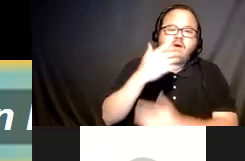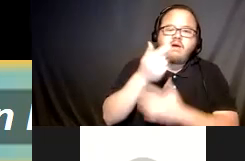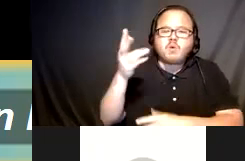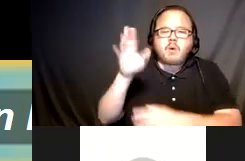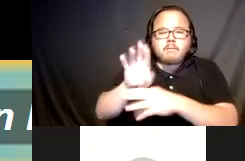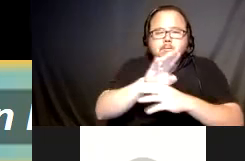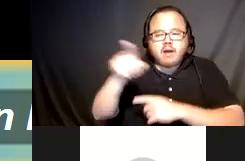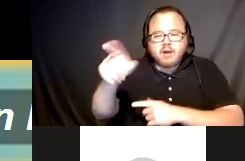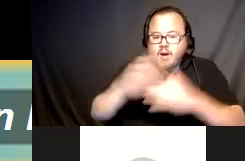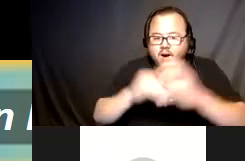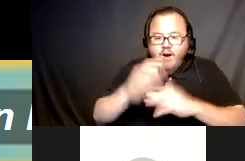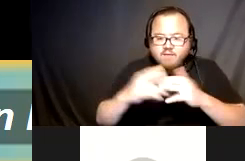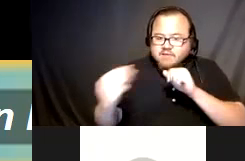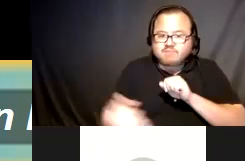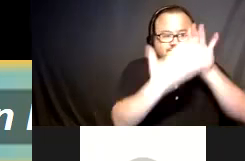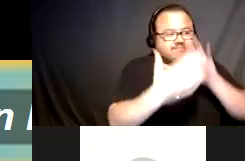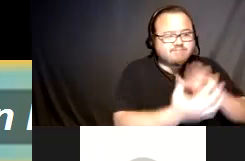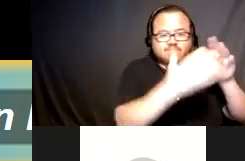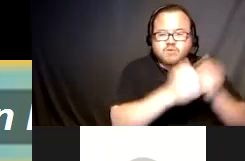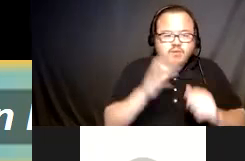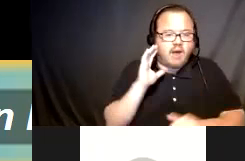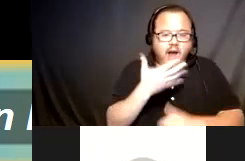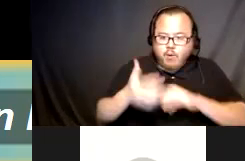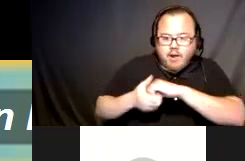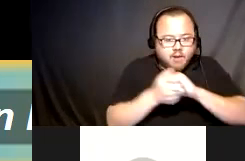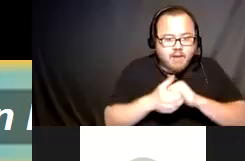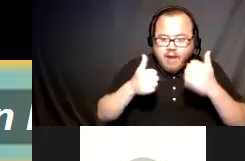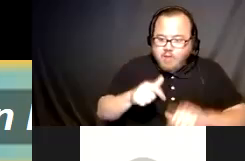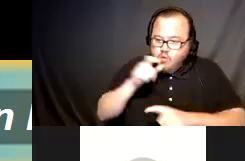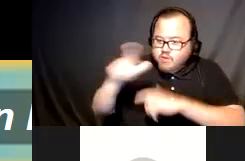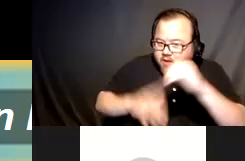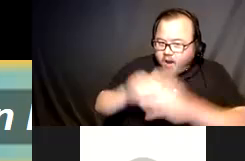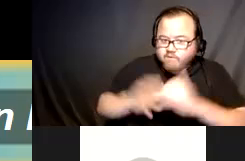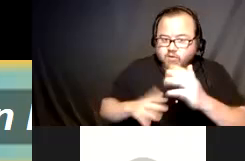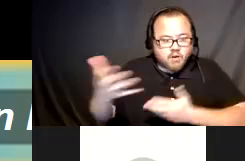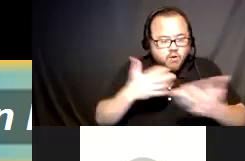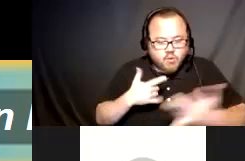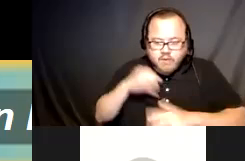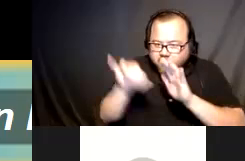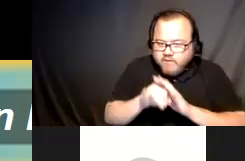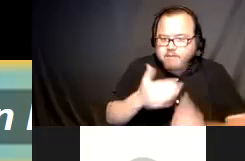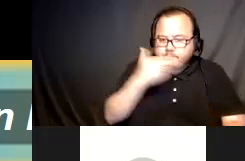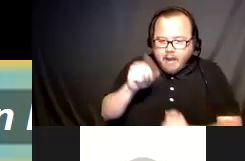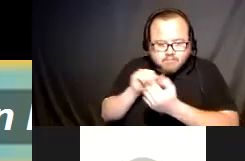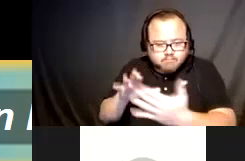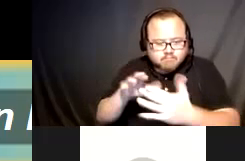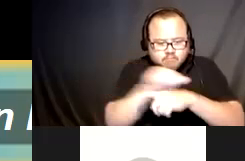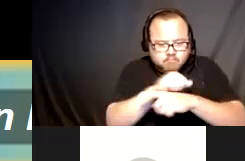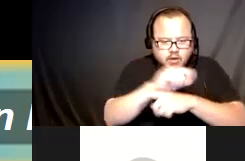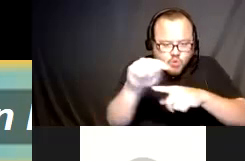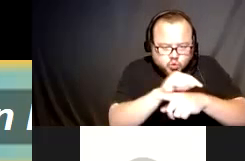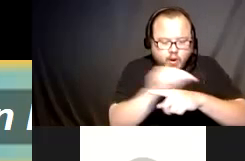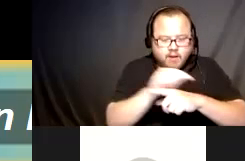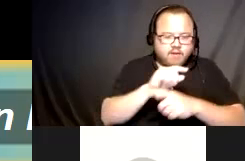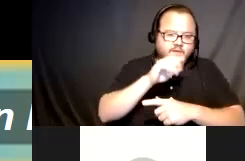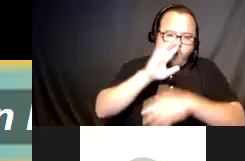with addressing and outlining our collaborative efforts. And we want to identify best practice trainings for all